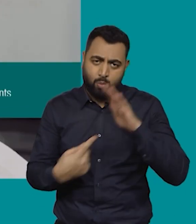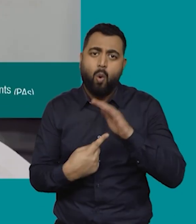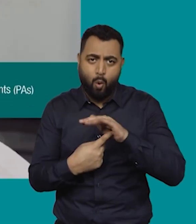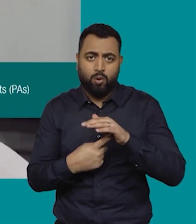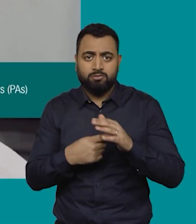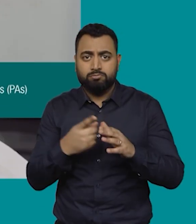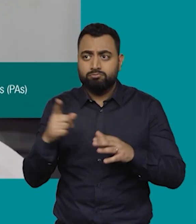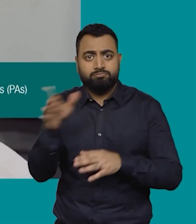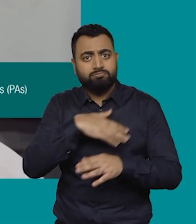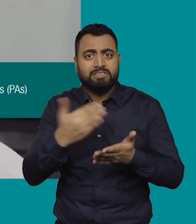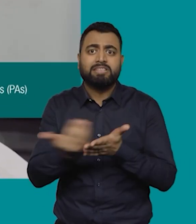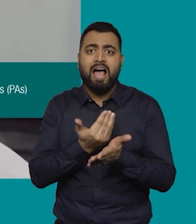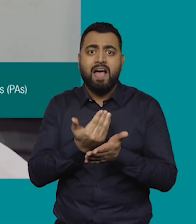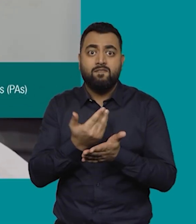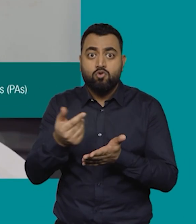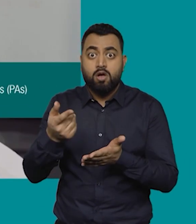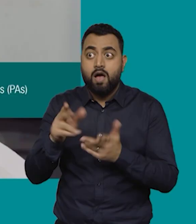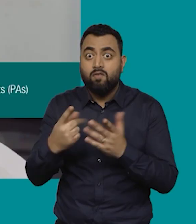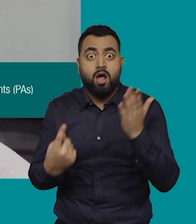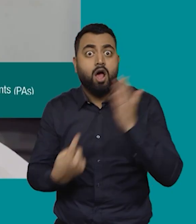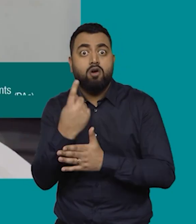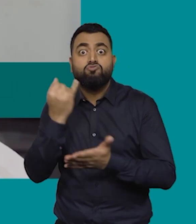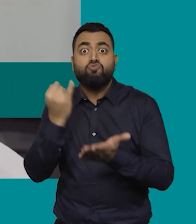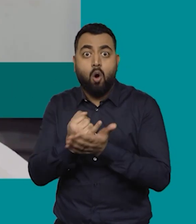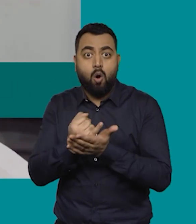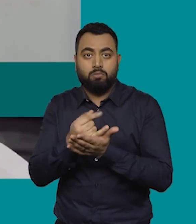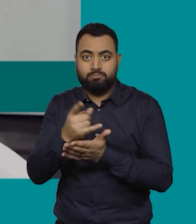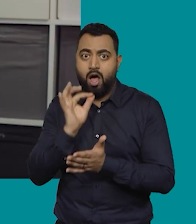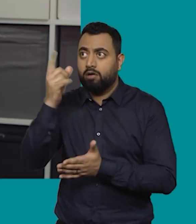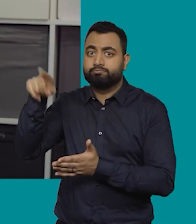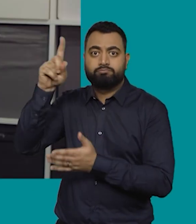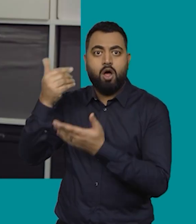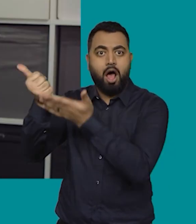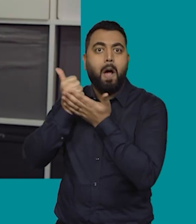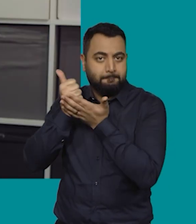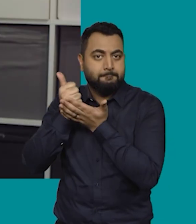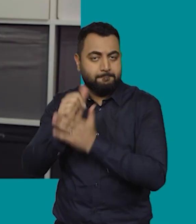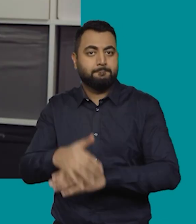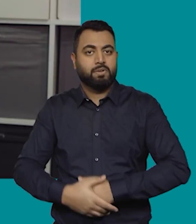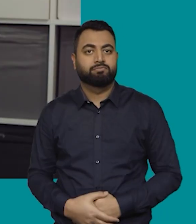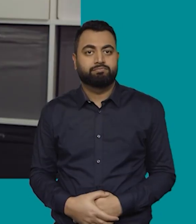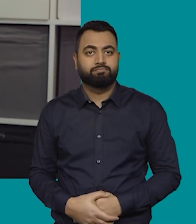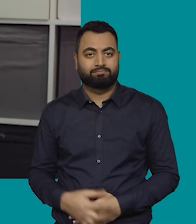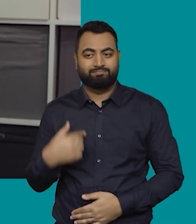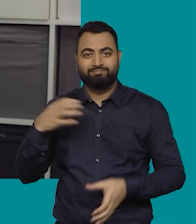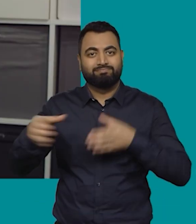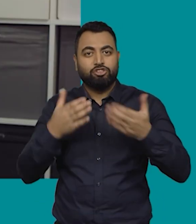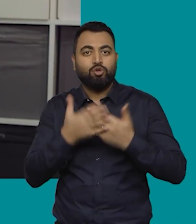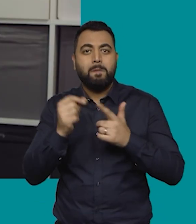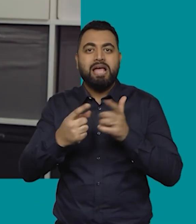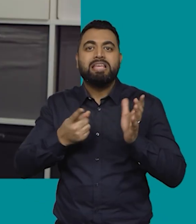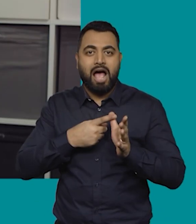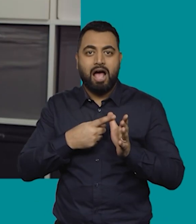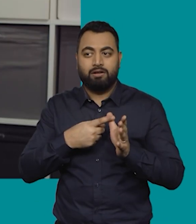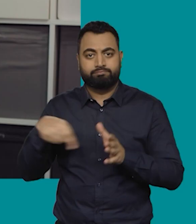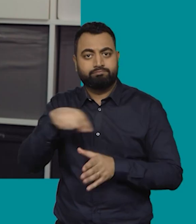rules is crucial to keep everybody safe and everybody covered if something went wrong. When I get new PAs, we do